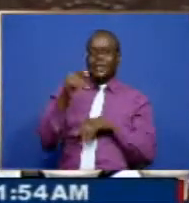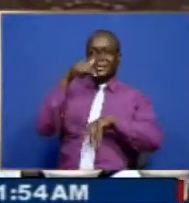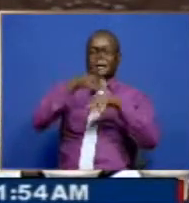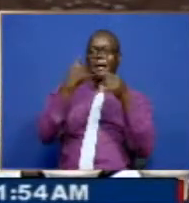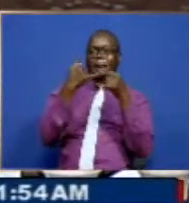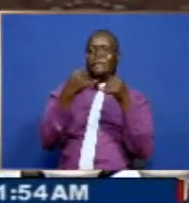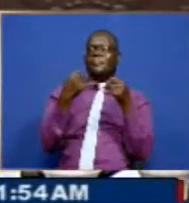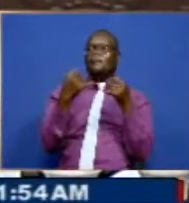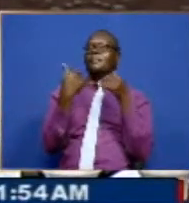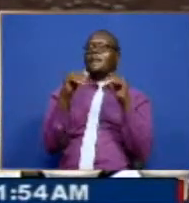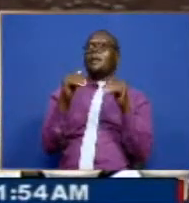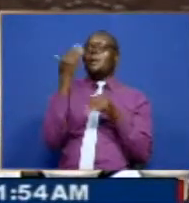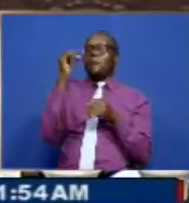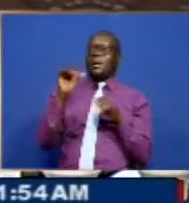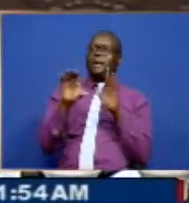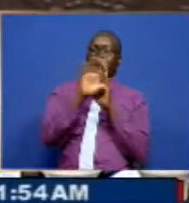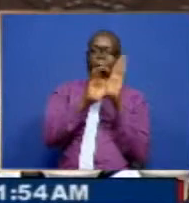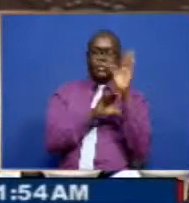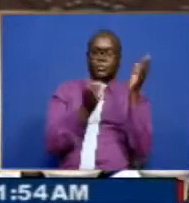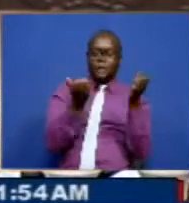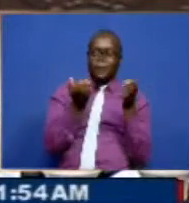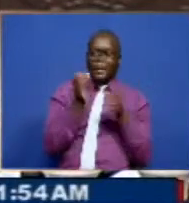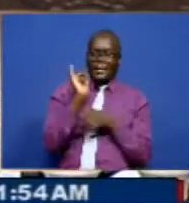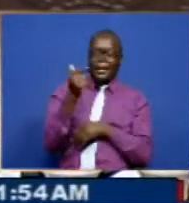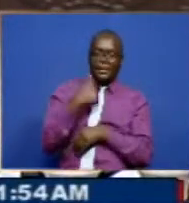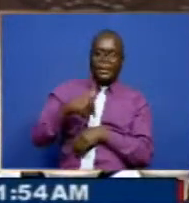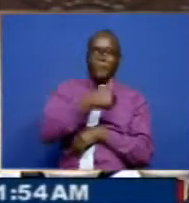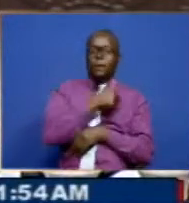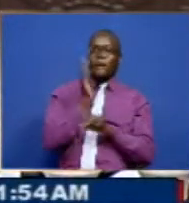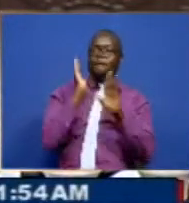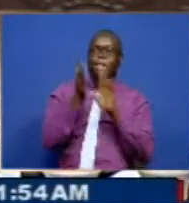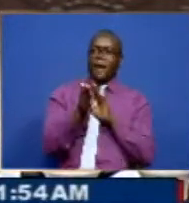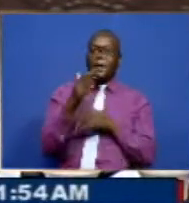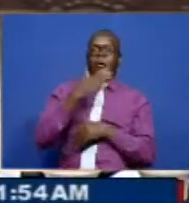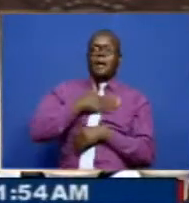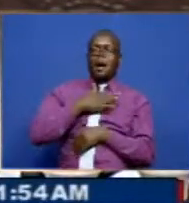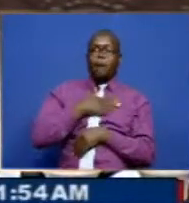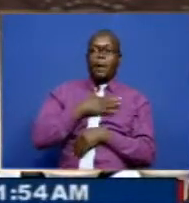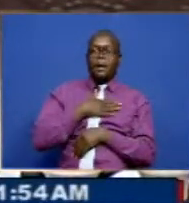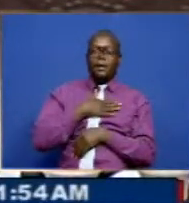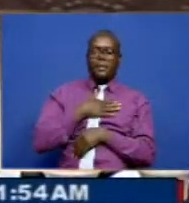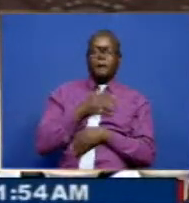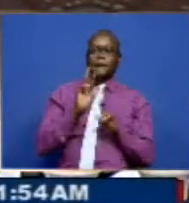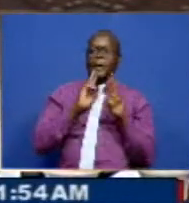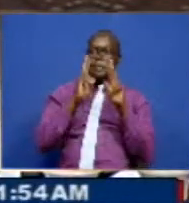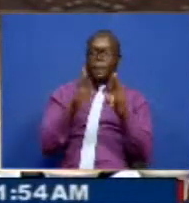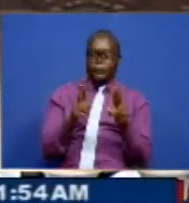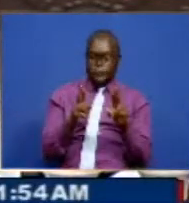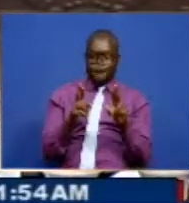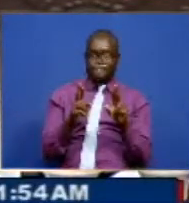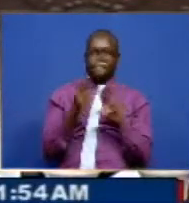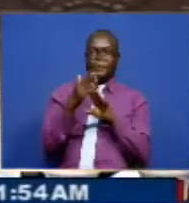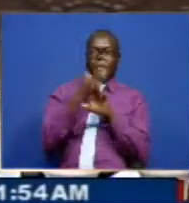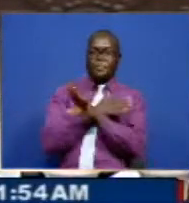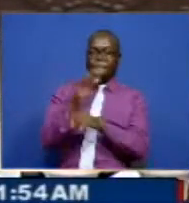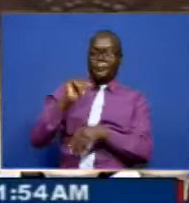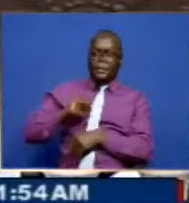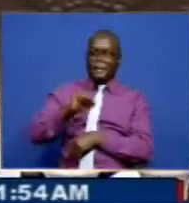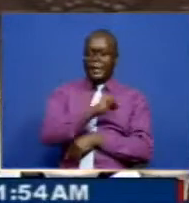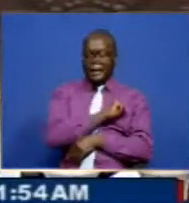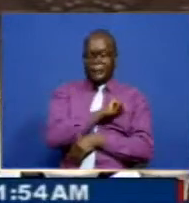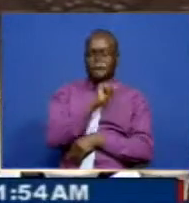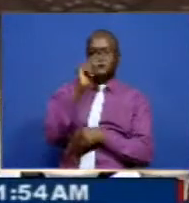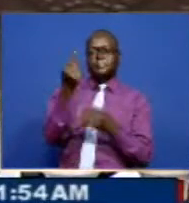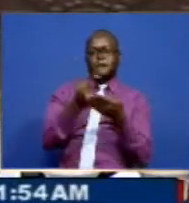the Constitution requires that we file our report before the Senate on Monday,